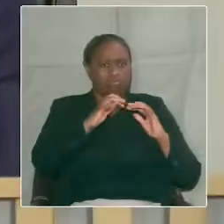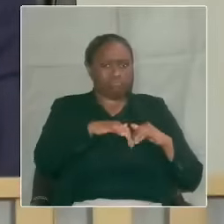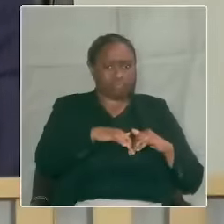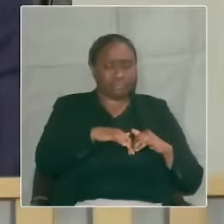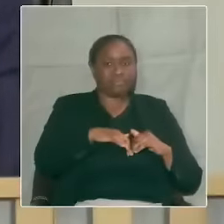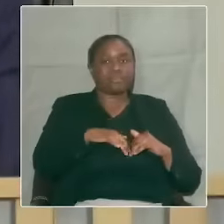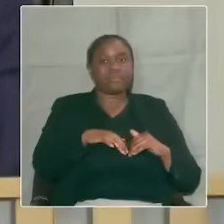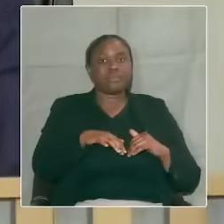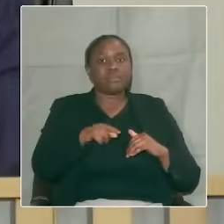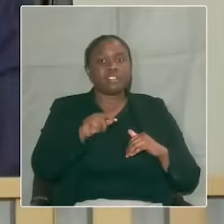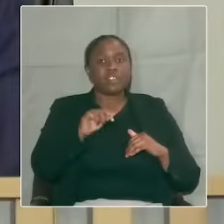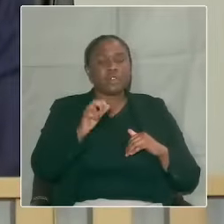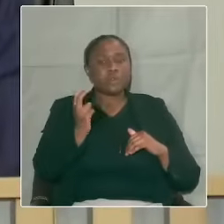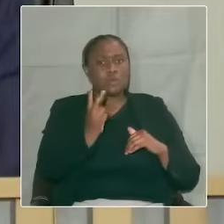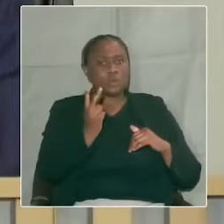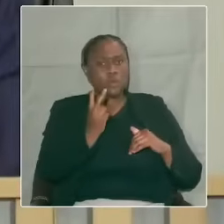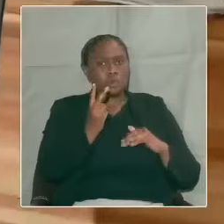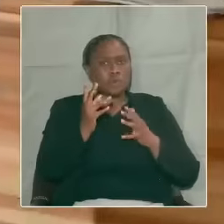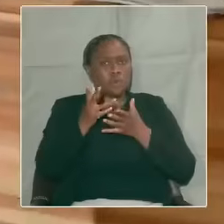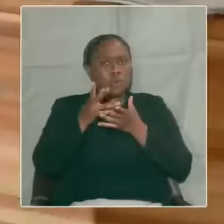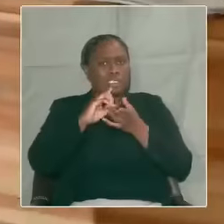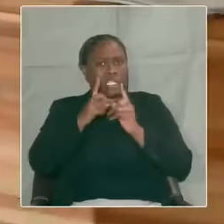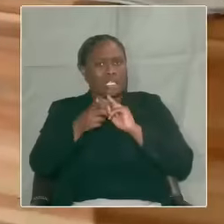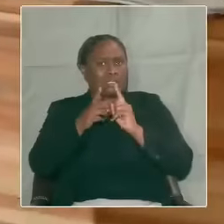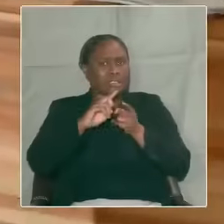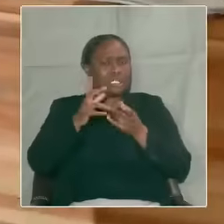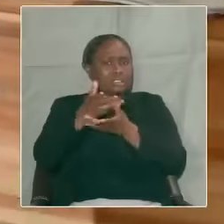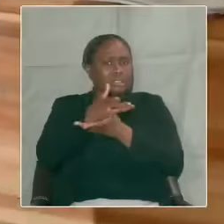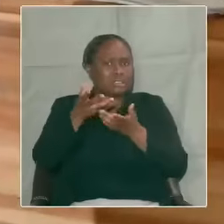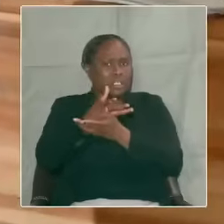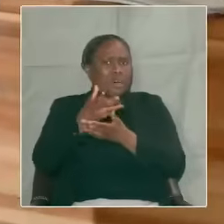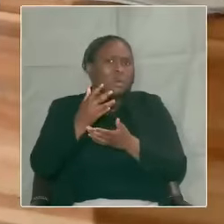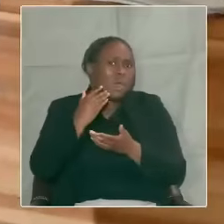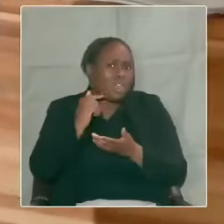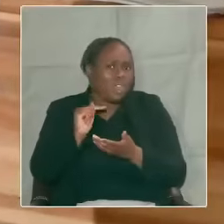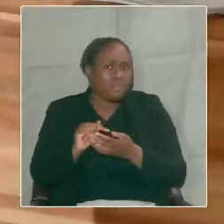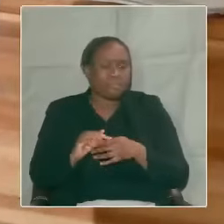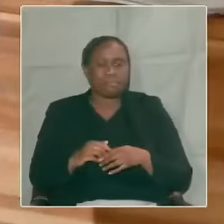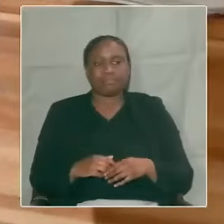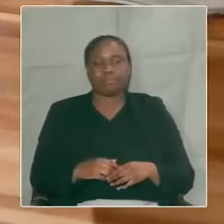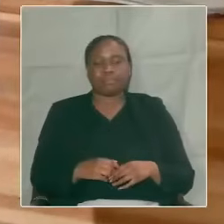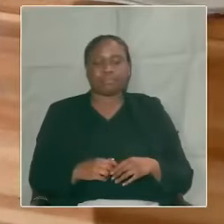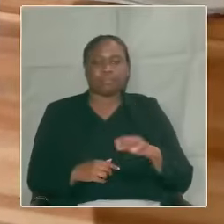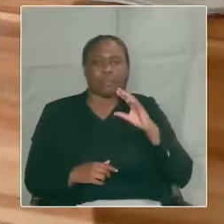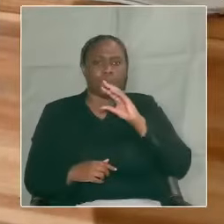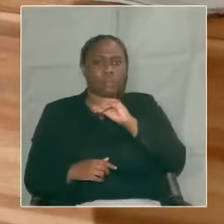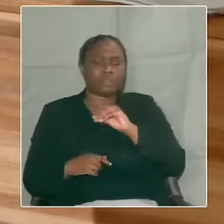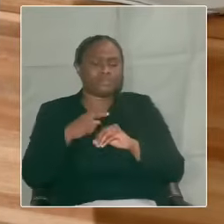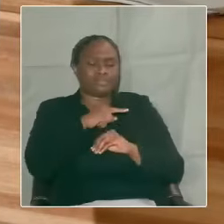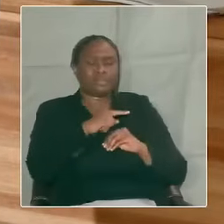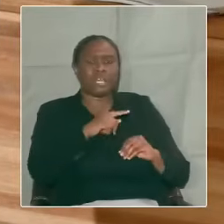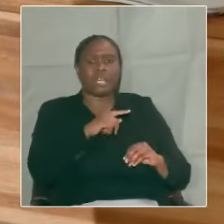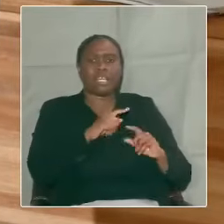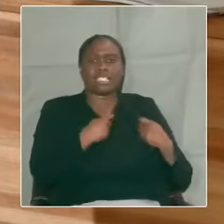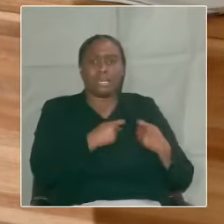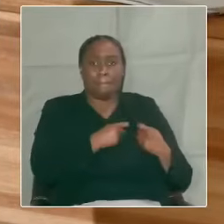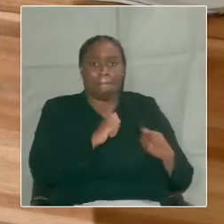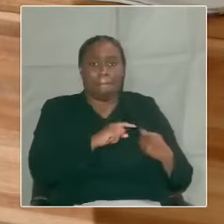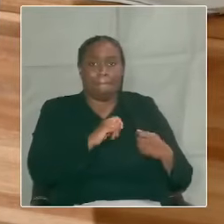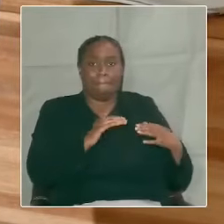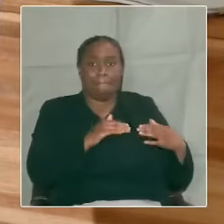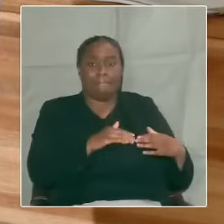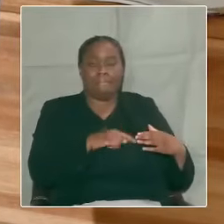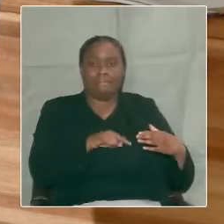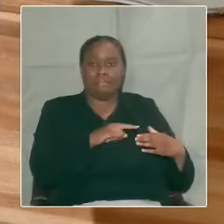can just perhaps touch on one aspect in relation to the activities of the PKTT. And I'm aware